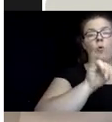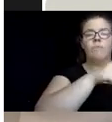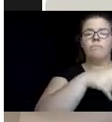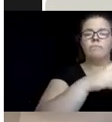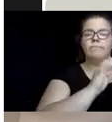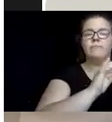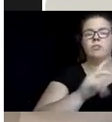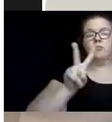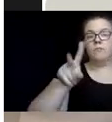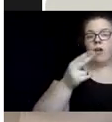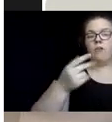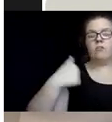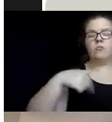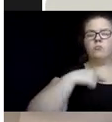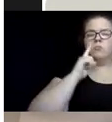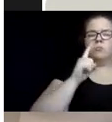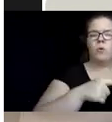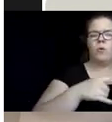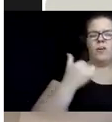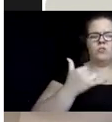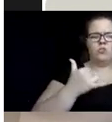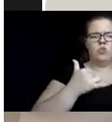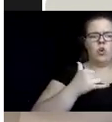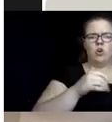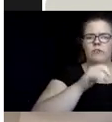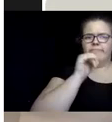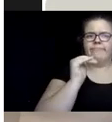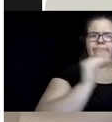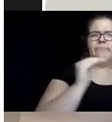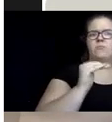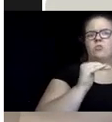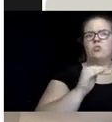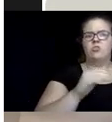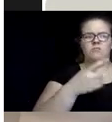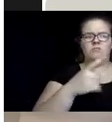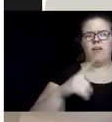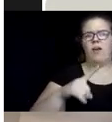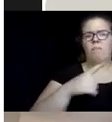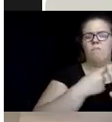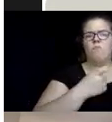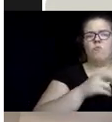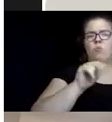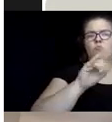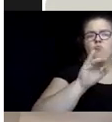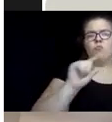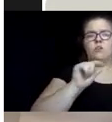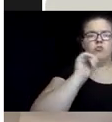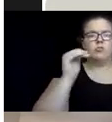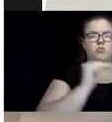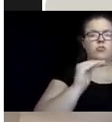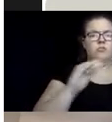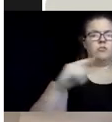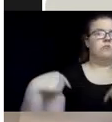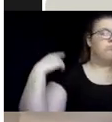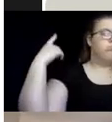we recognize that the current civil unrest is a reflection of racial disparities that have existed for centuries. COVID-19